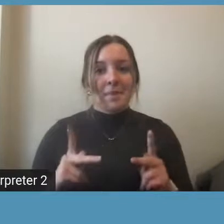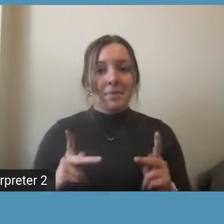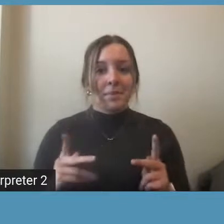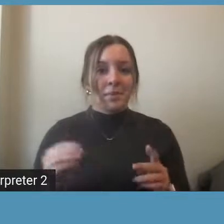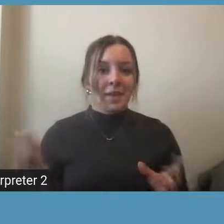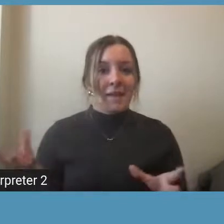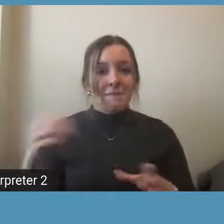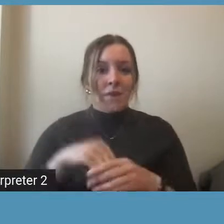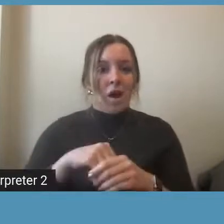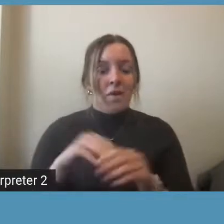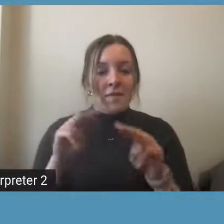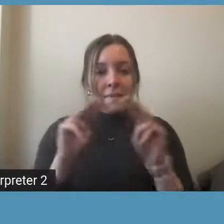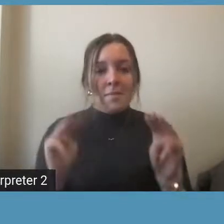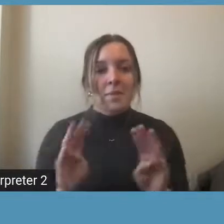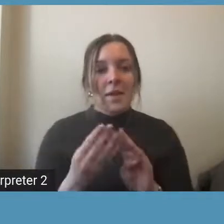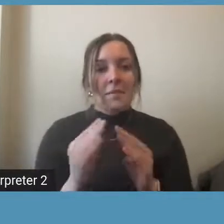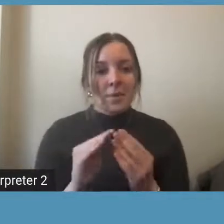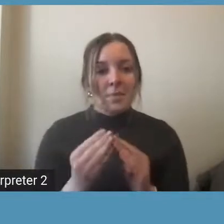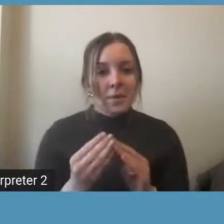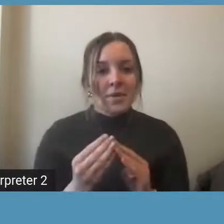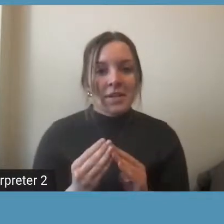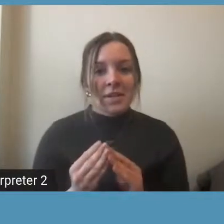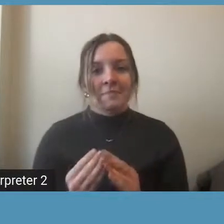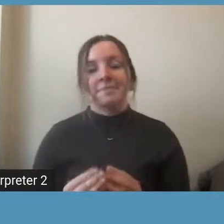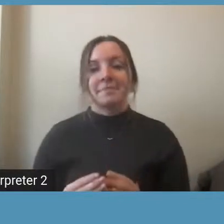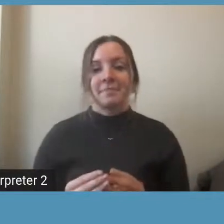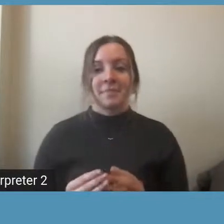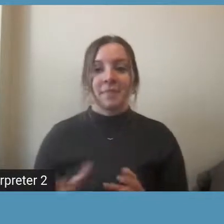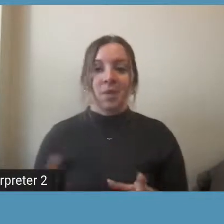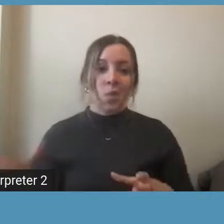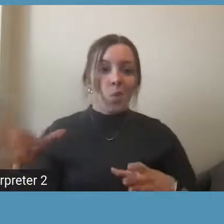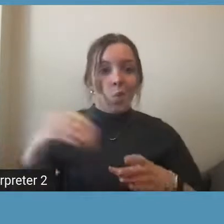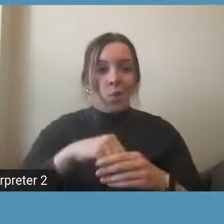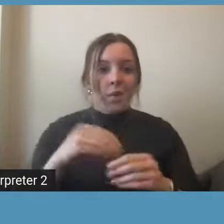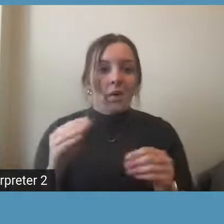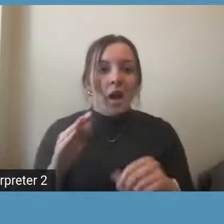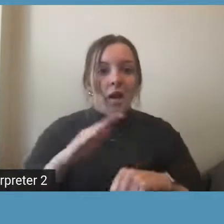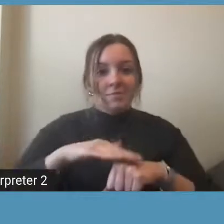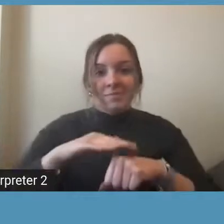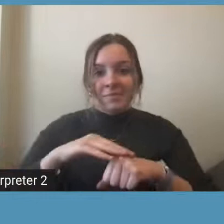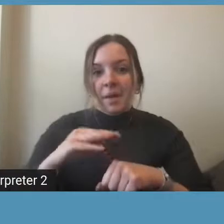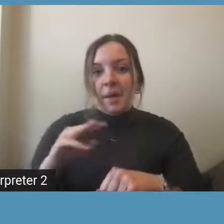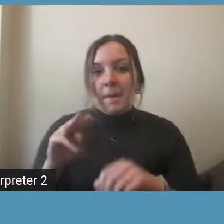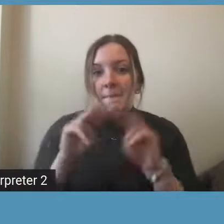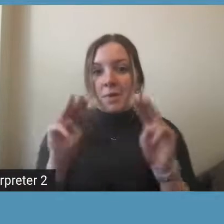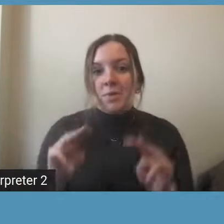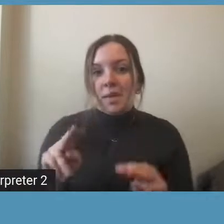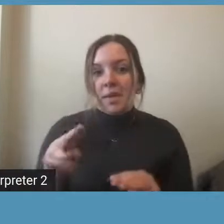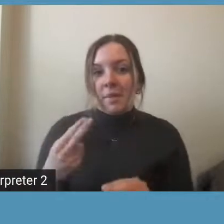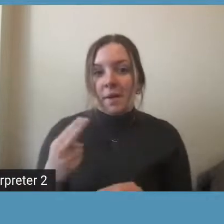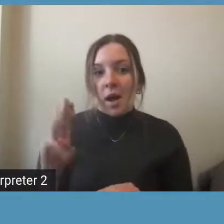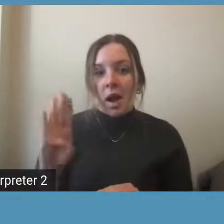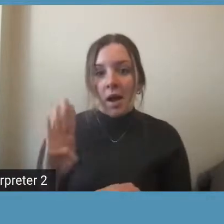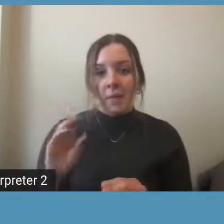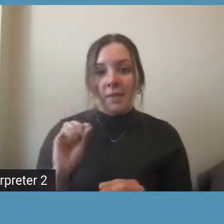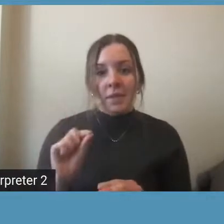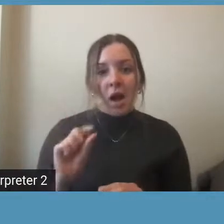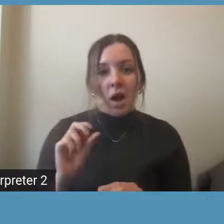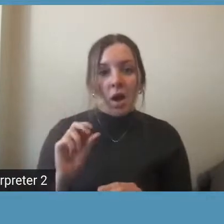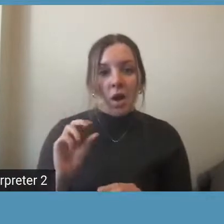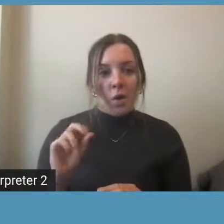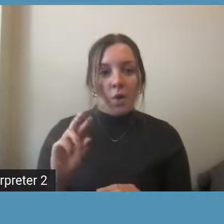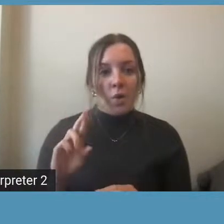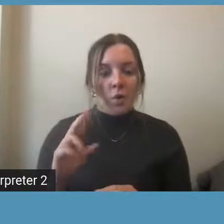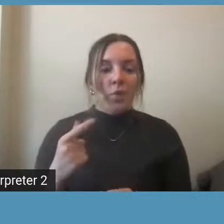webinars at museum-hub.org. If you're not part of it already, I encourage you to join today and be part of the